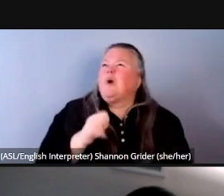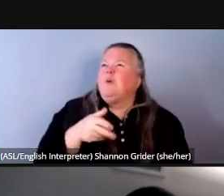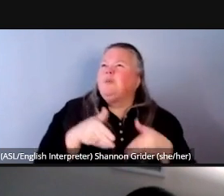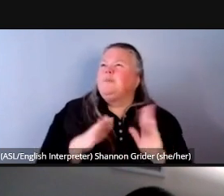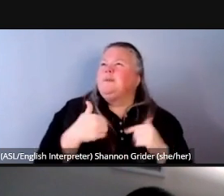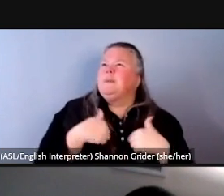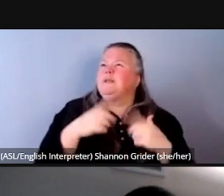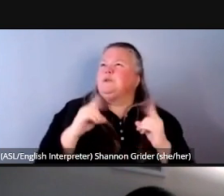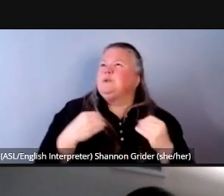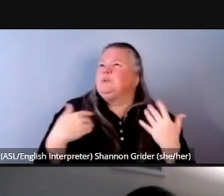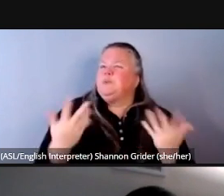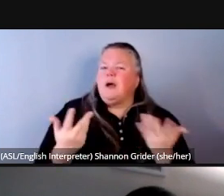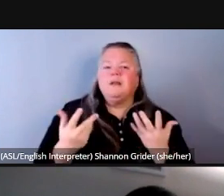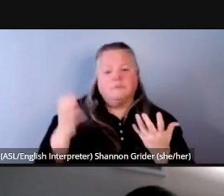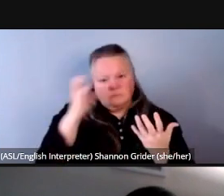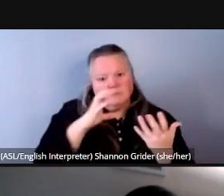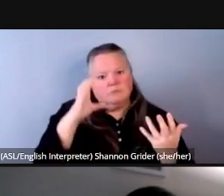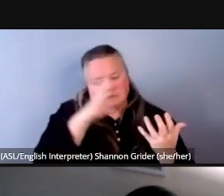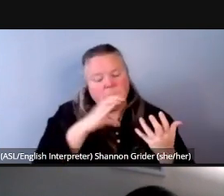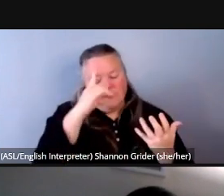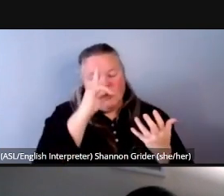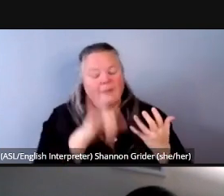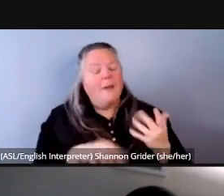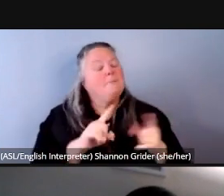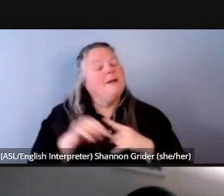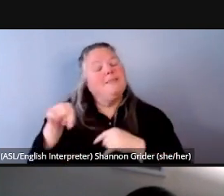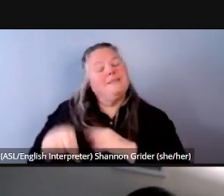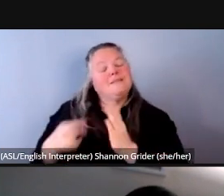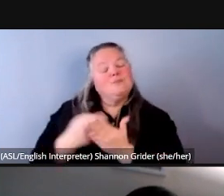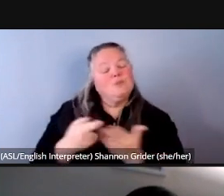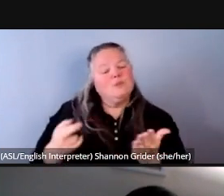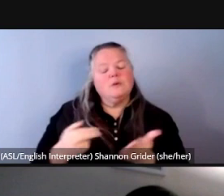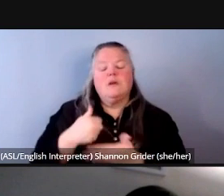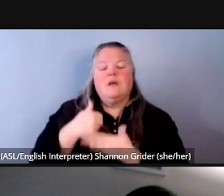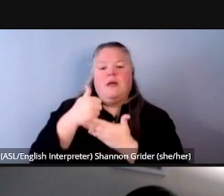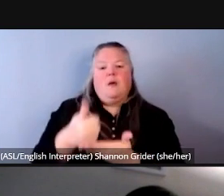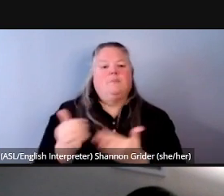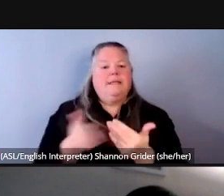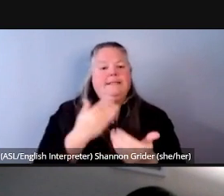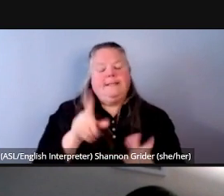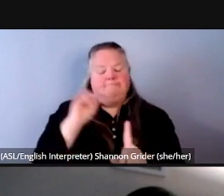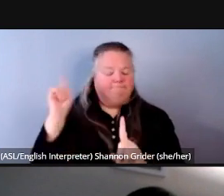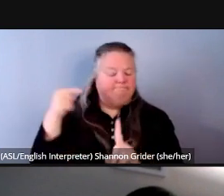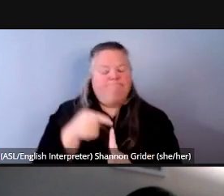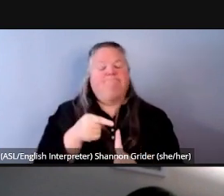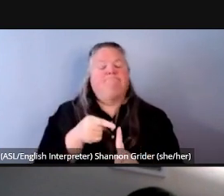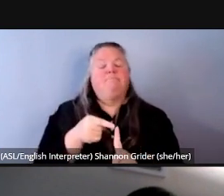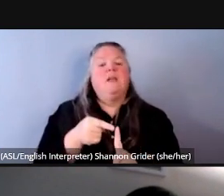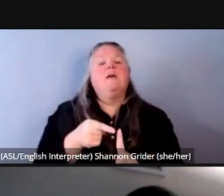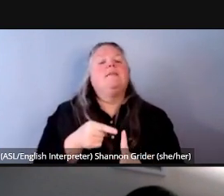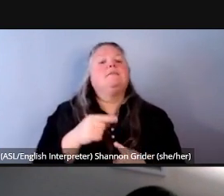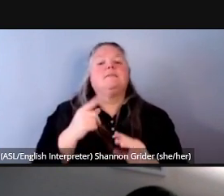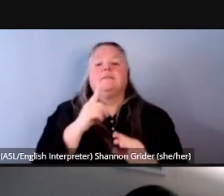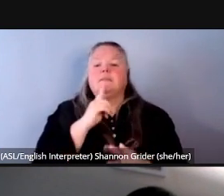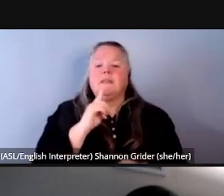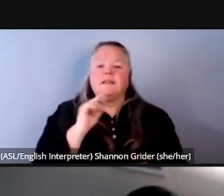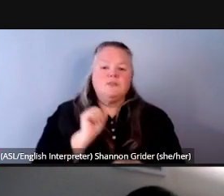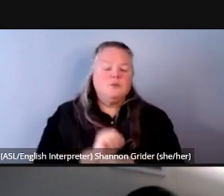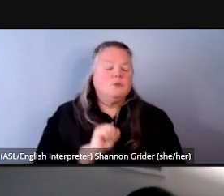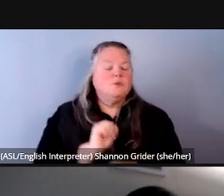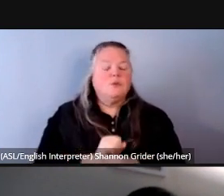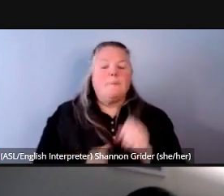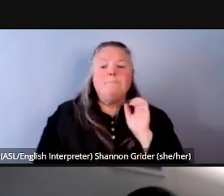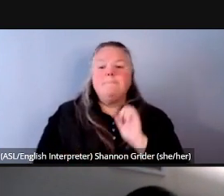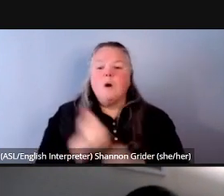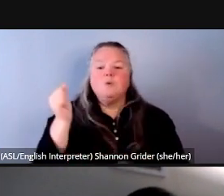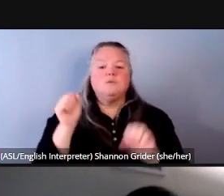So this resource is really meant to think about that policy implementation space. Let's do the absolute most that we